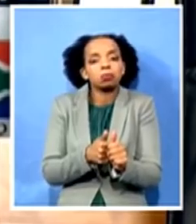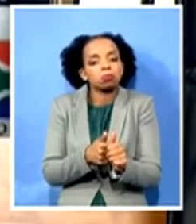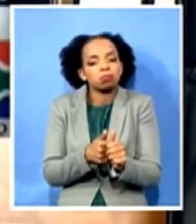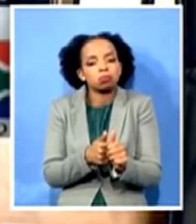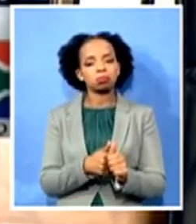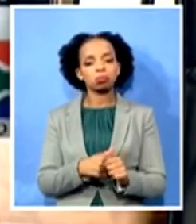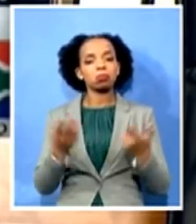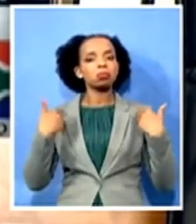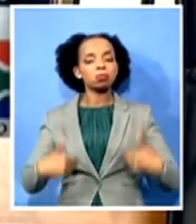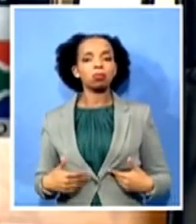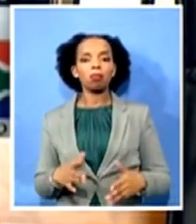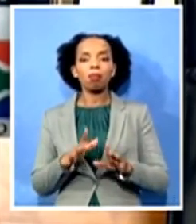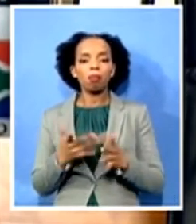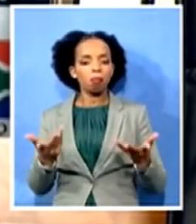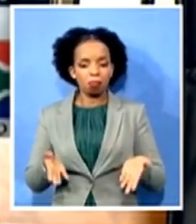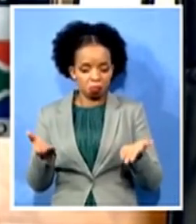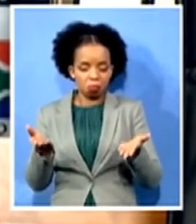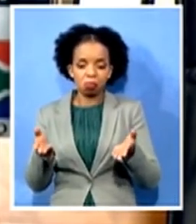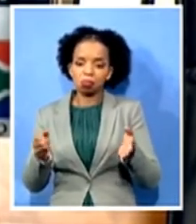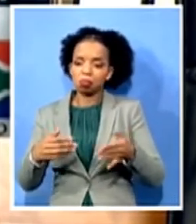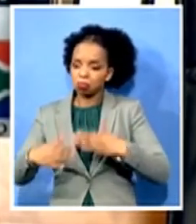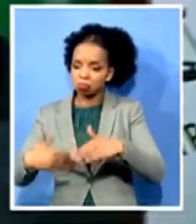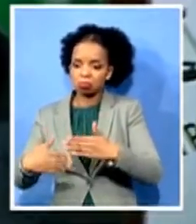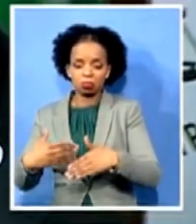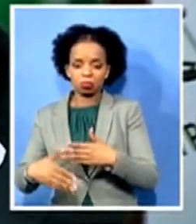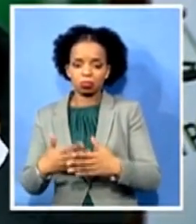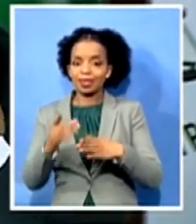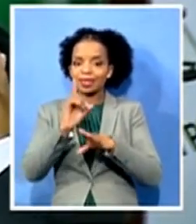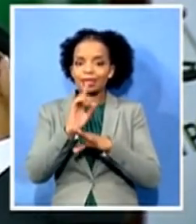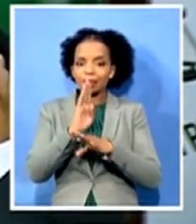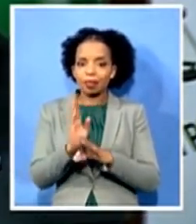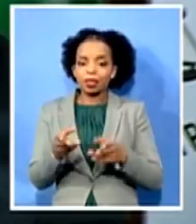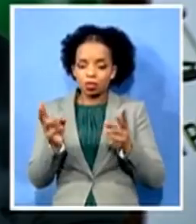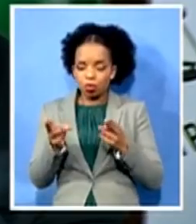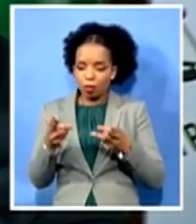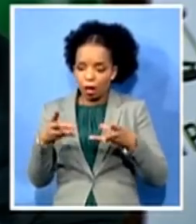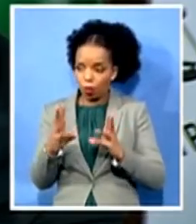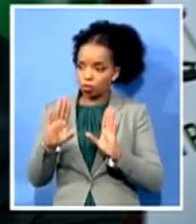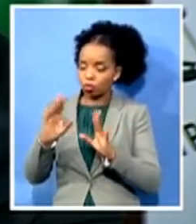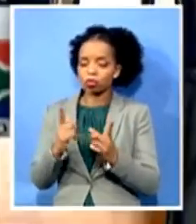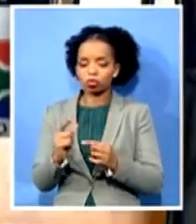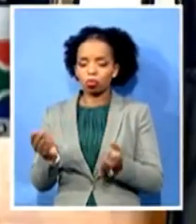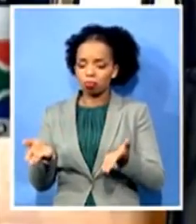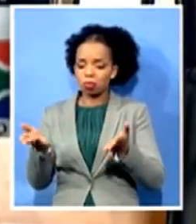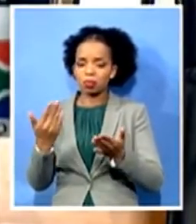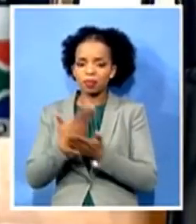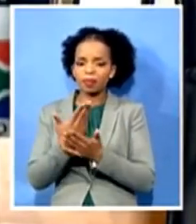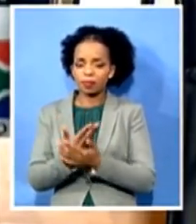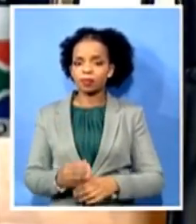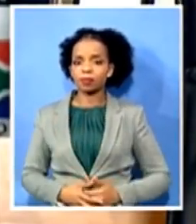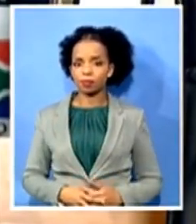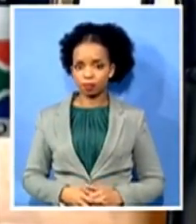a database as they would normally do. Is that Mr. Mokoena who was HOD who told you that? Yes,